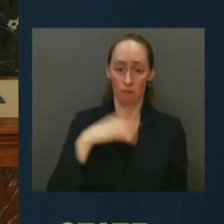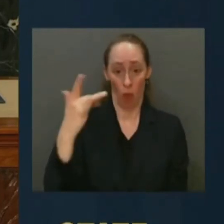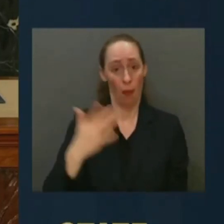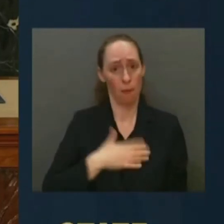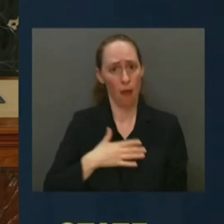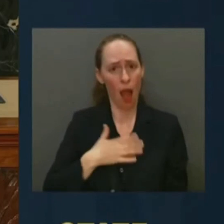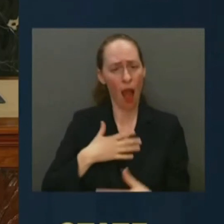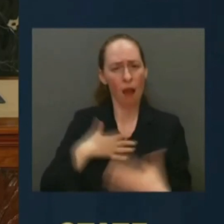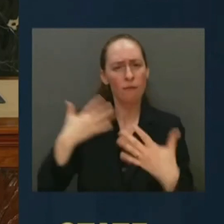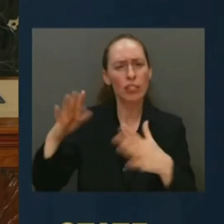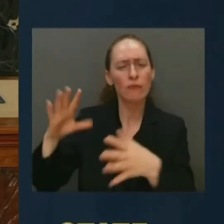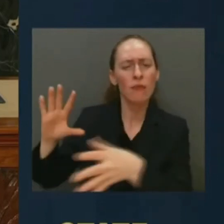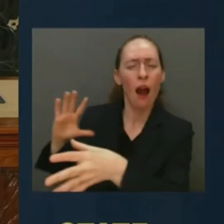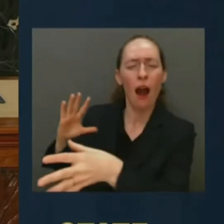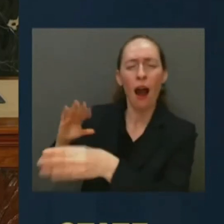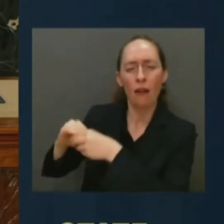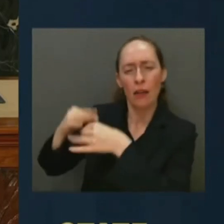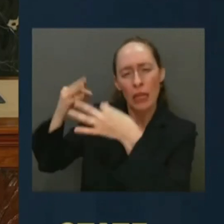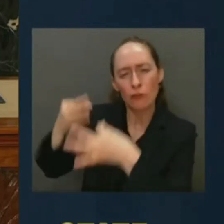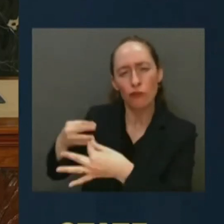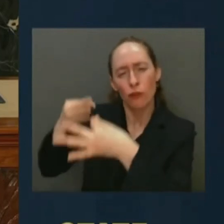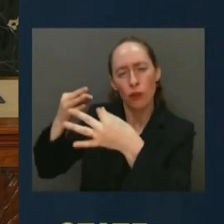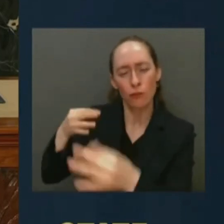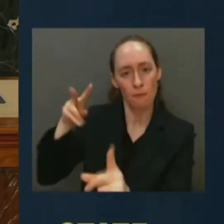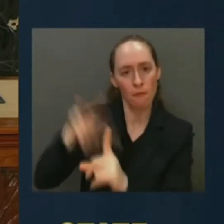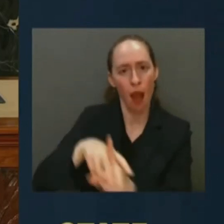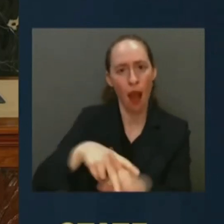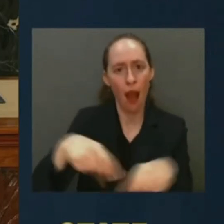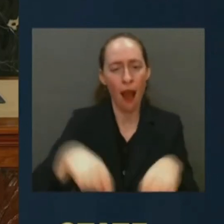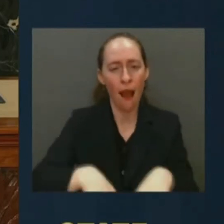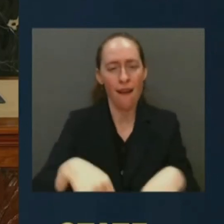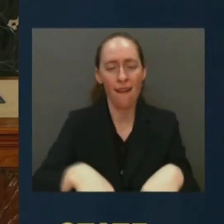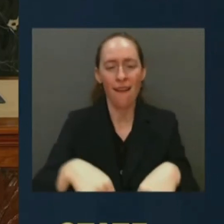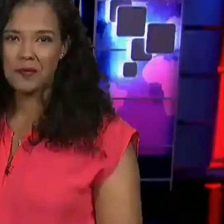rebuild America and make a real difference in your lives at home.